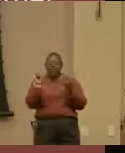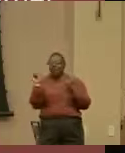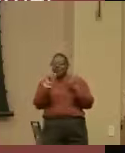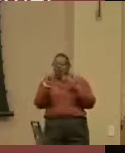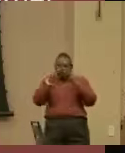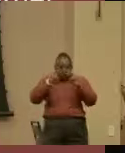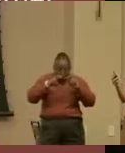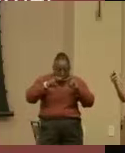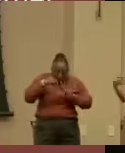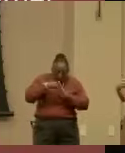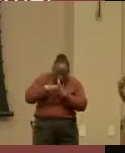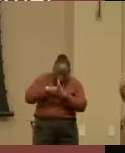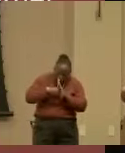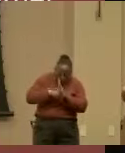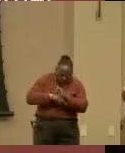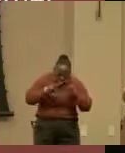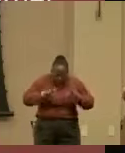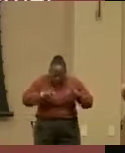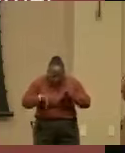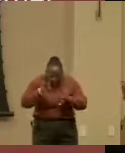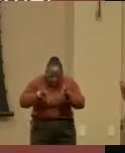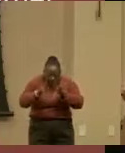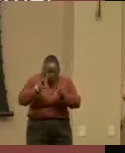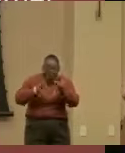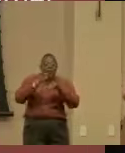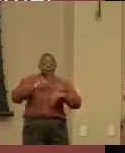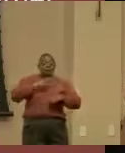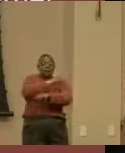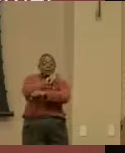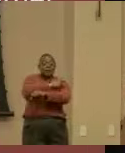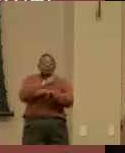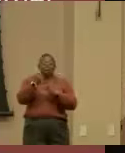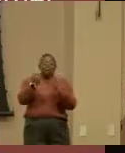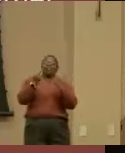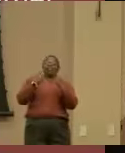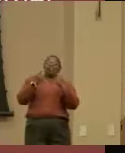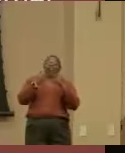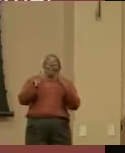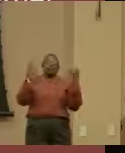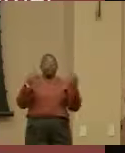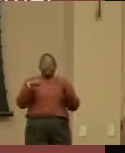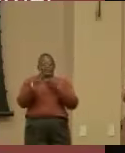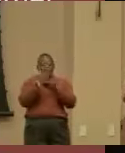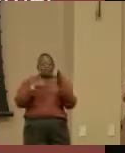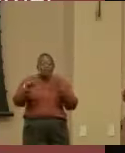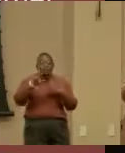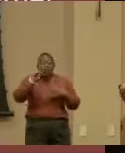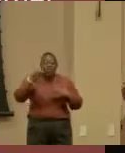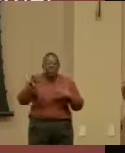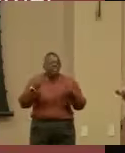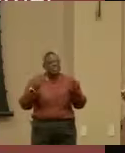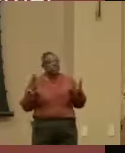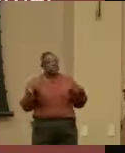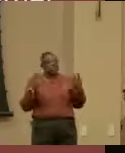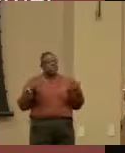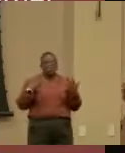literature and tried to, get as much here as I can because my patients actually ask me this a lot. I have patients in their 30s who feel like, hey,